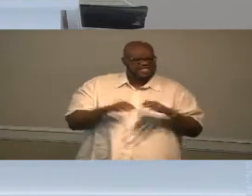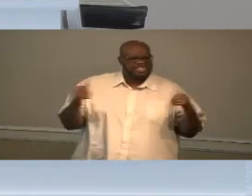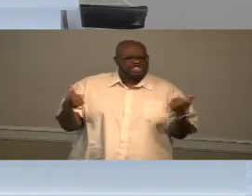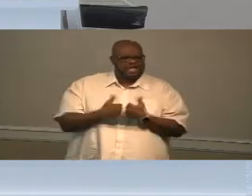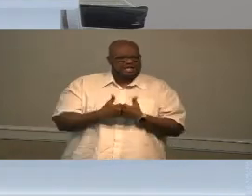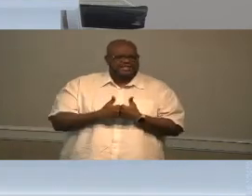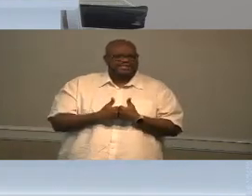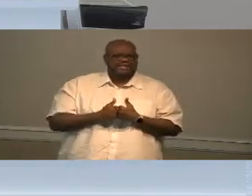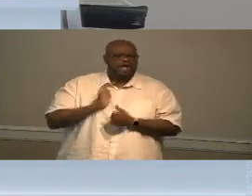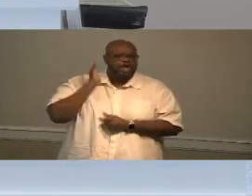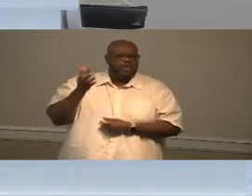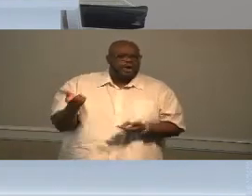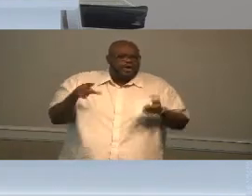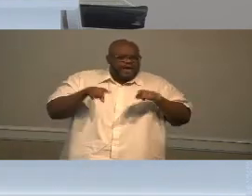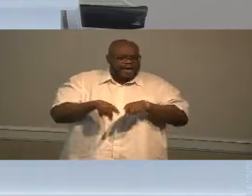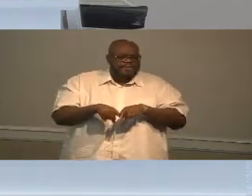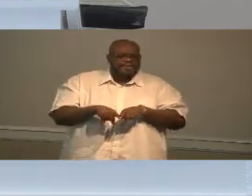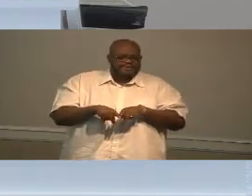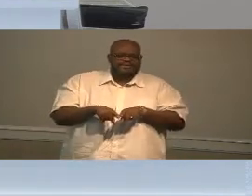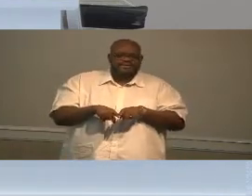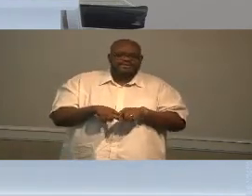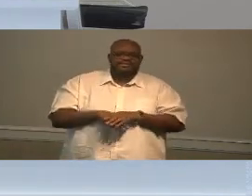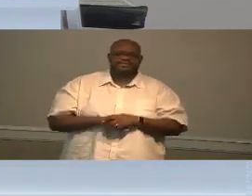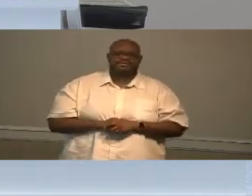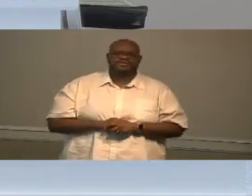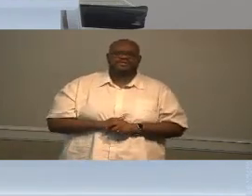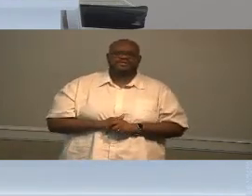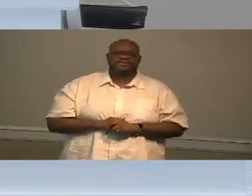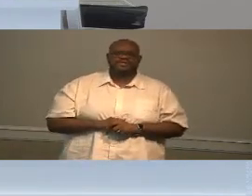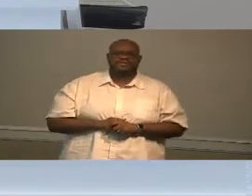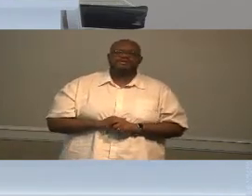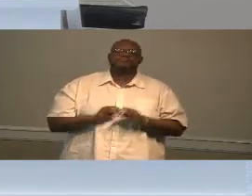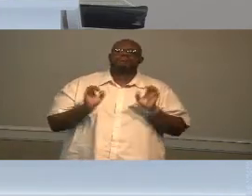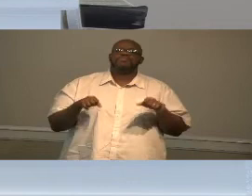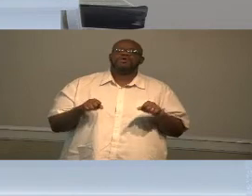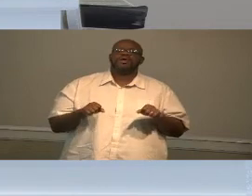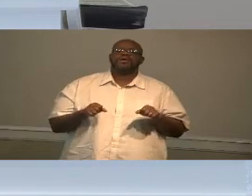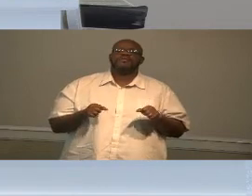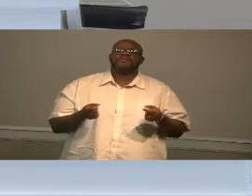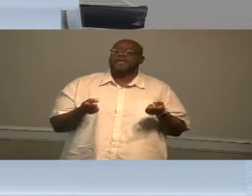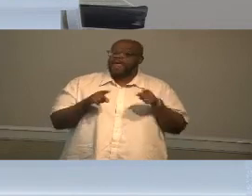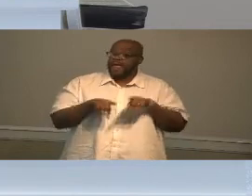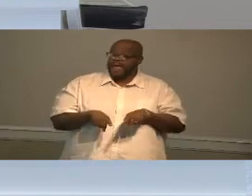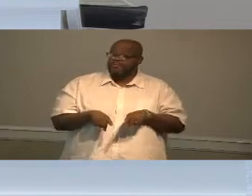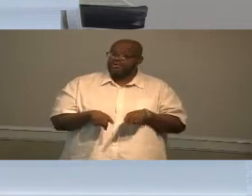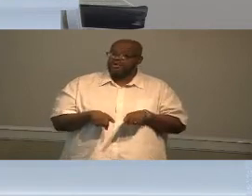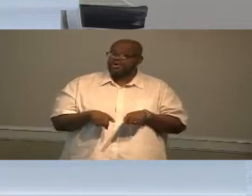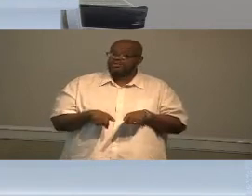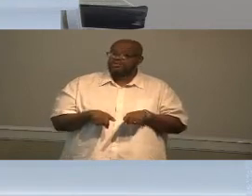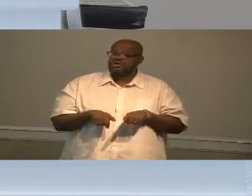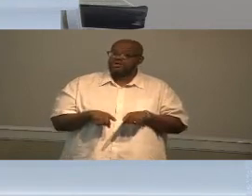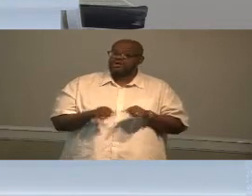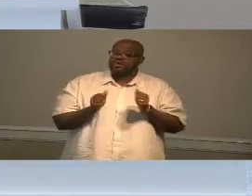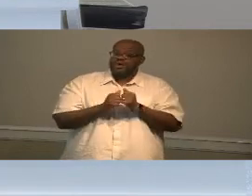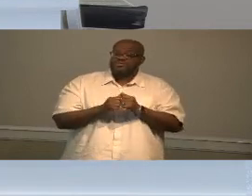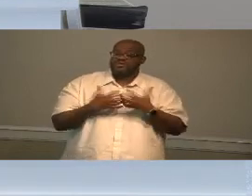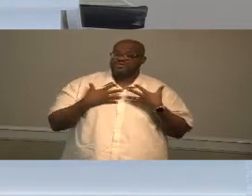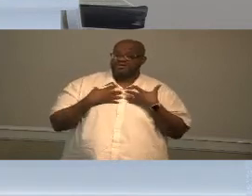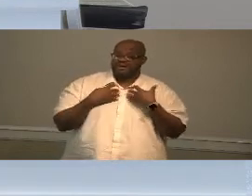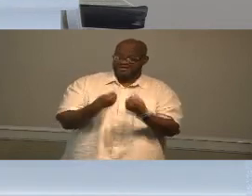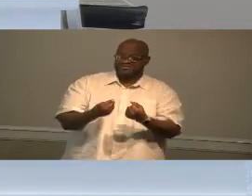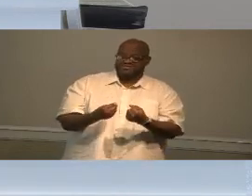It's inevitable. It happens. It happens. It can happen. It can happen with your health. It can